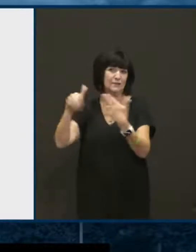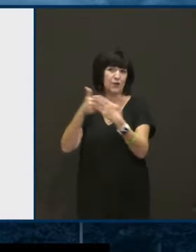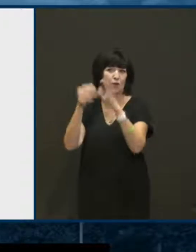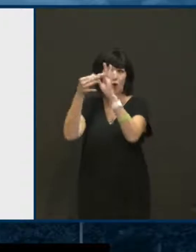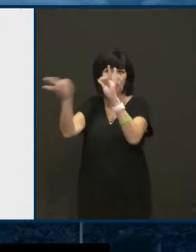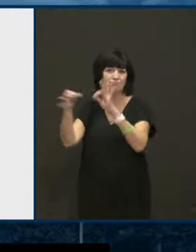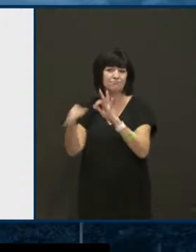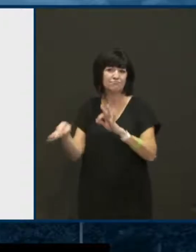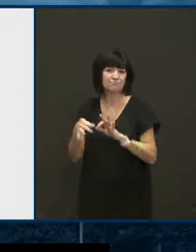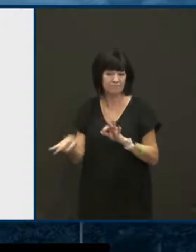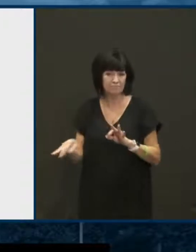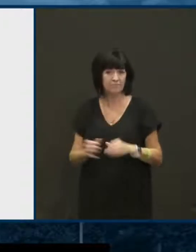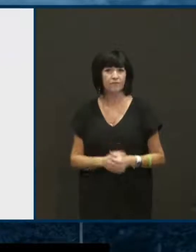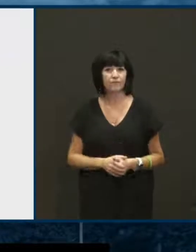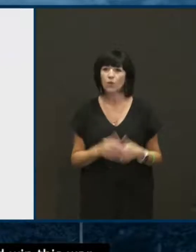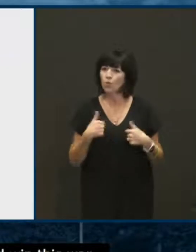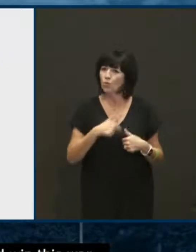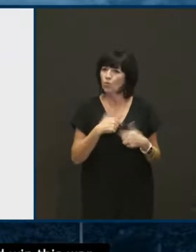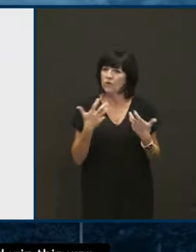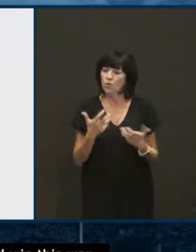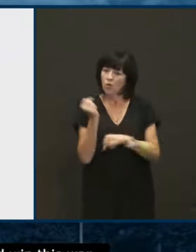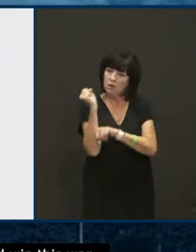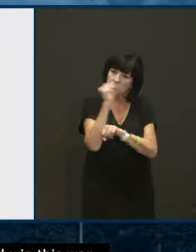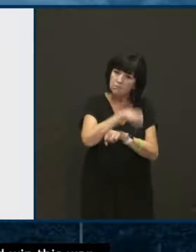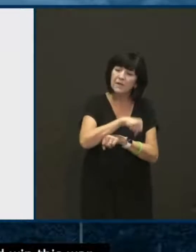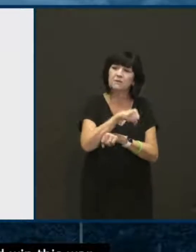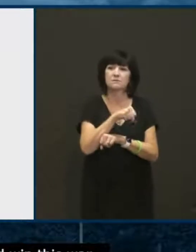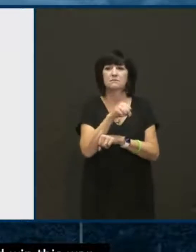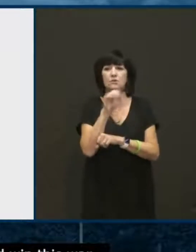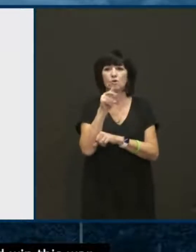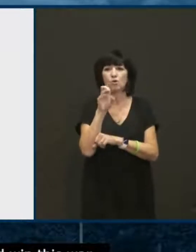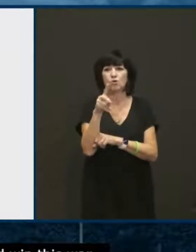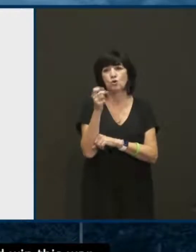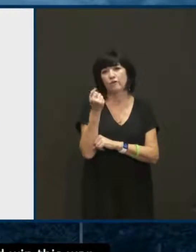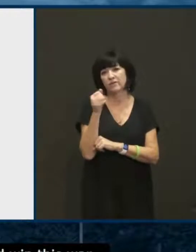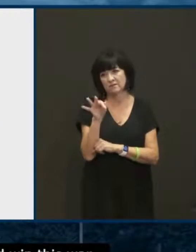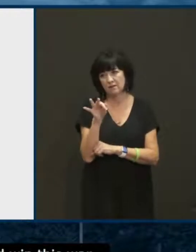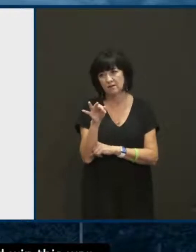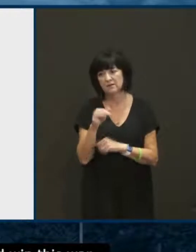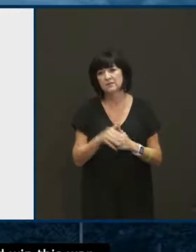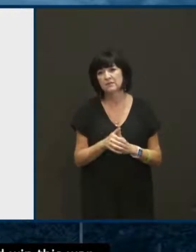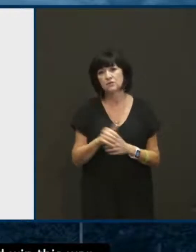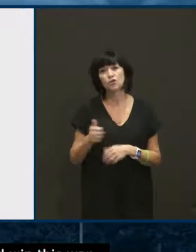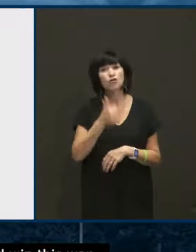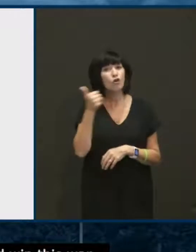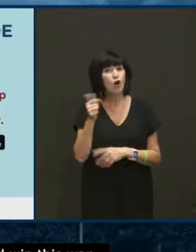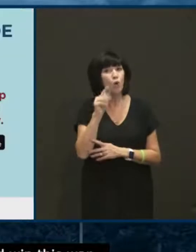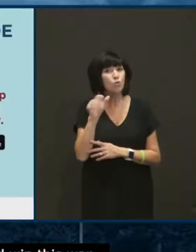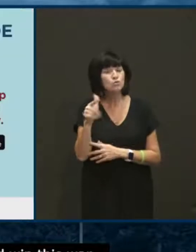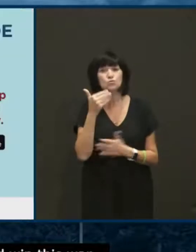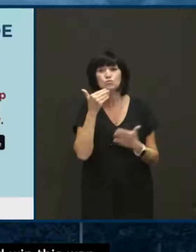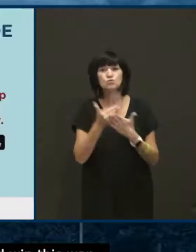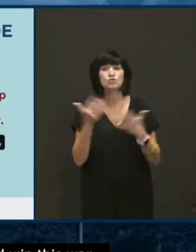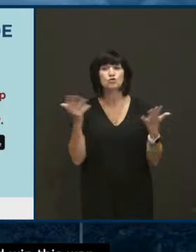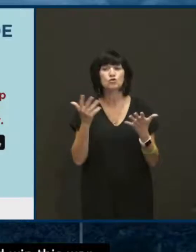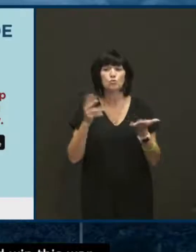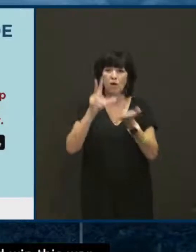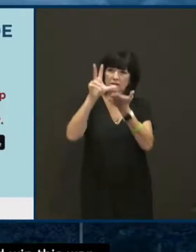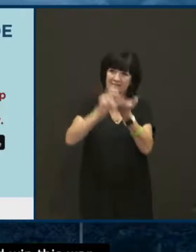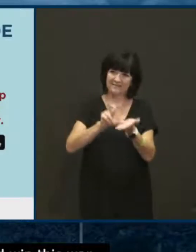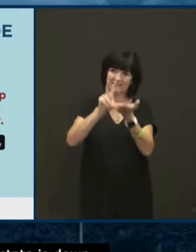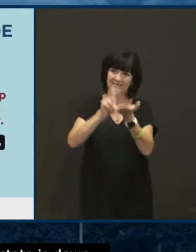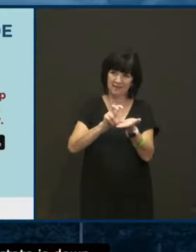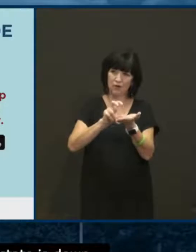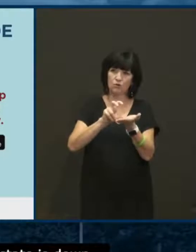against COVID-19. Another tool for everyone in our state is to download the COVID Alert Delaware,